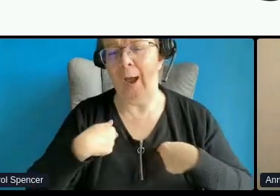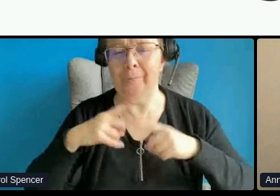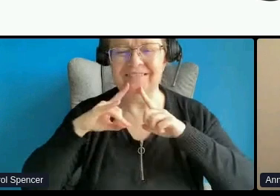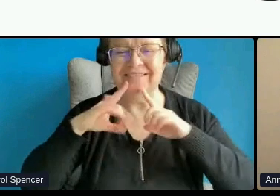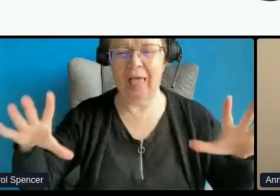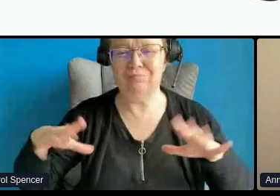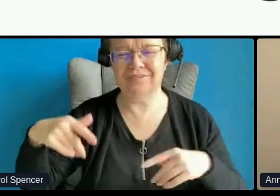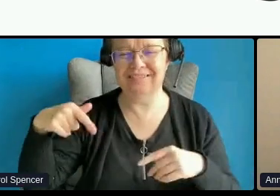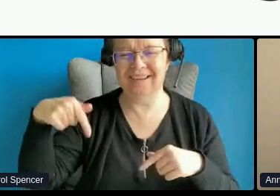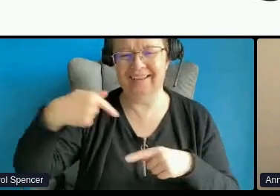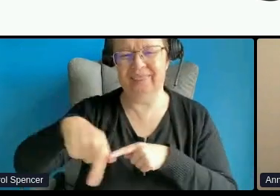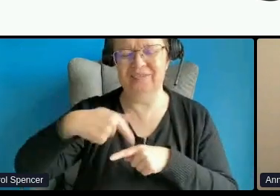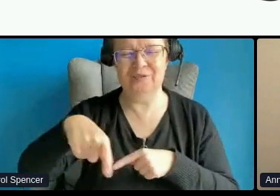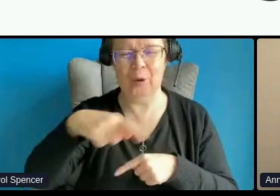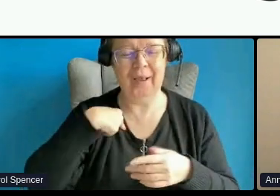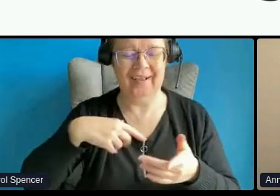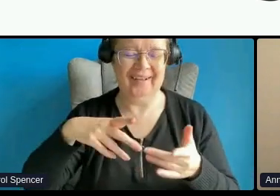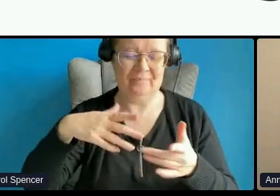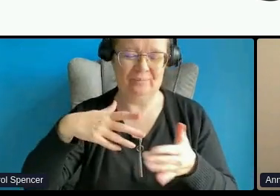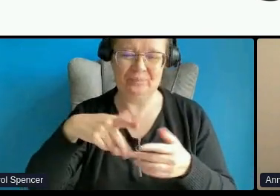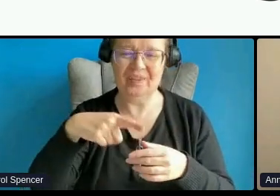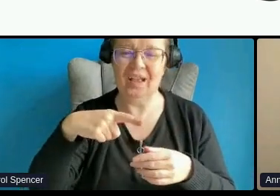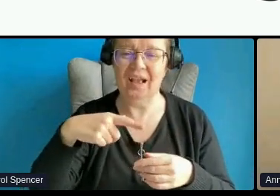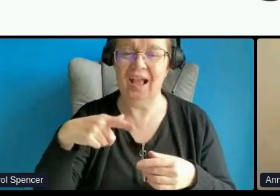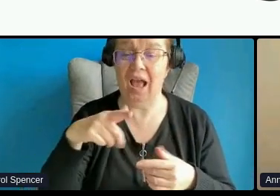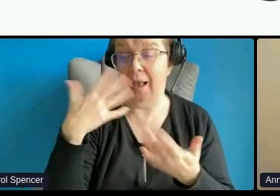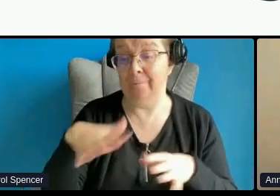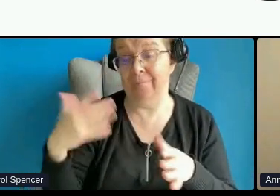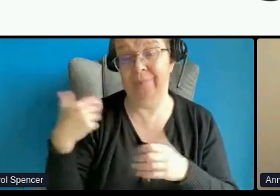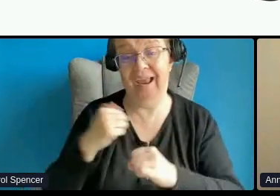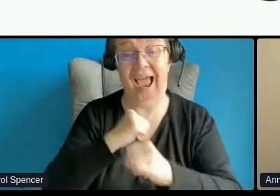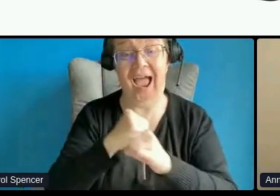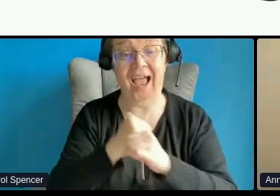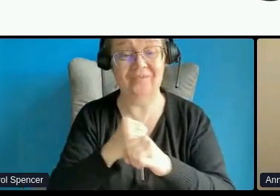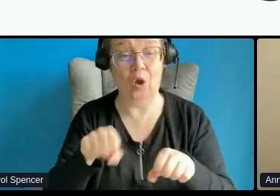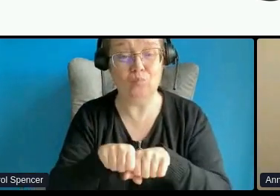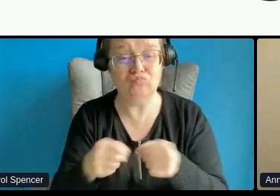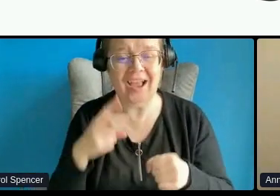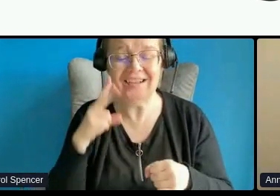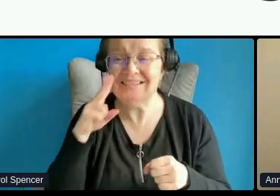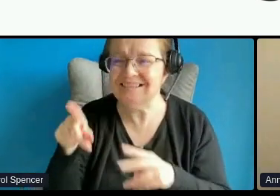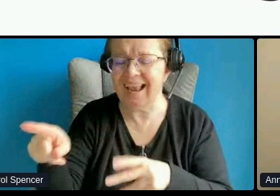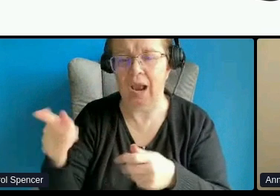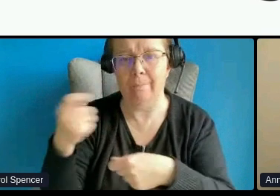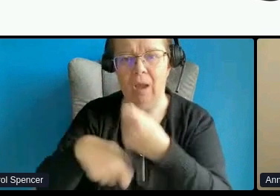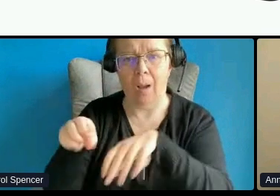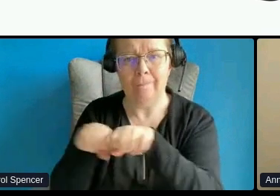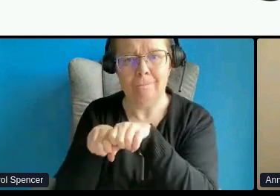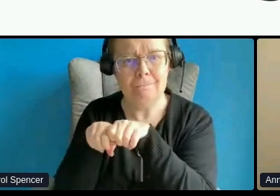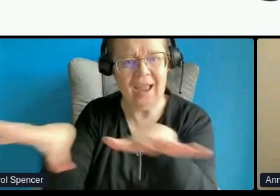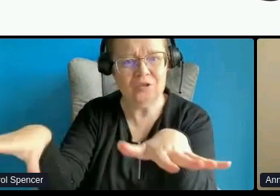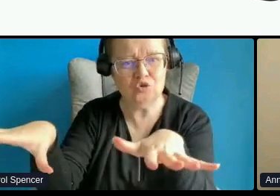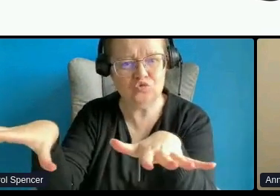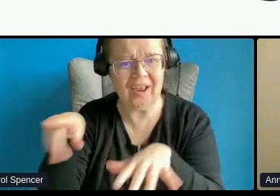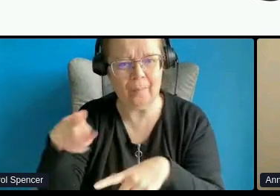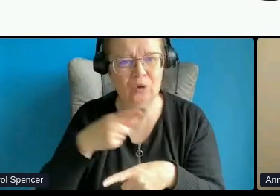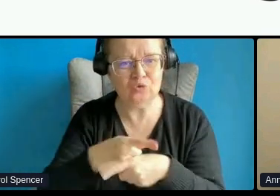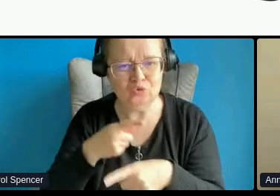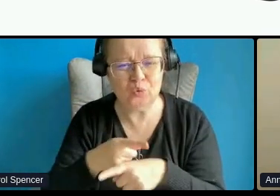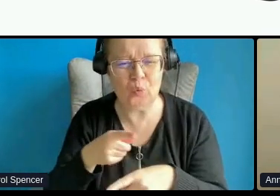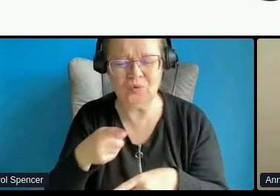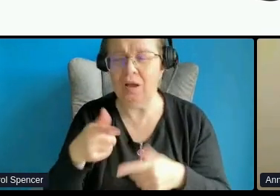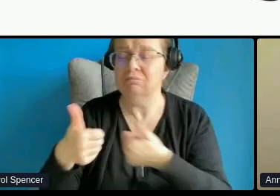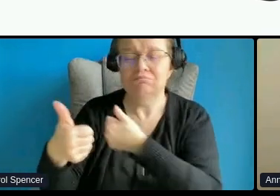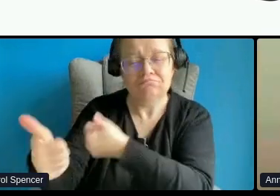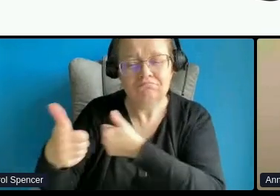we touched on before we started this session. But it came up in the advert break then. To see something like that go mainstream, where people are talking about stuff, was really